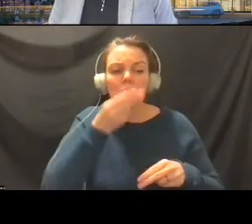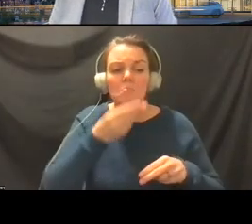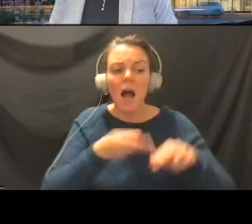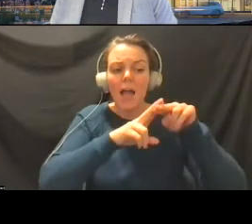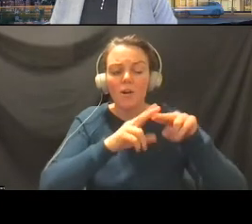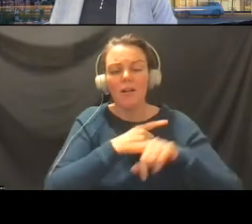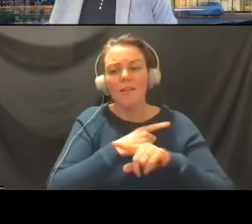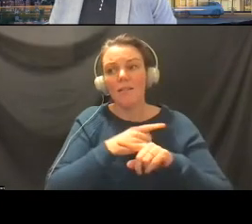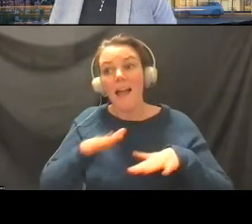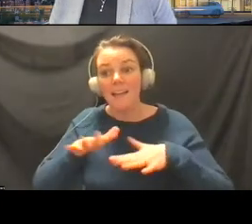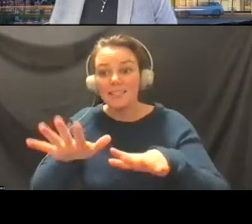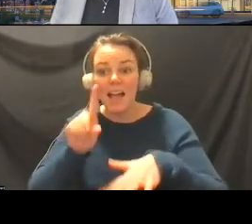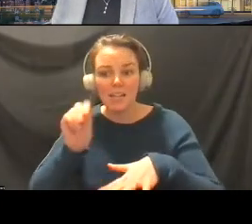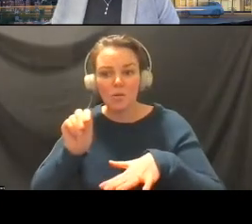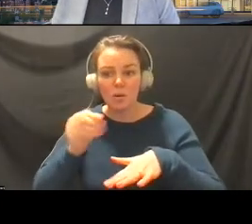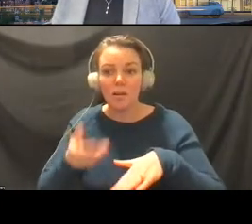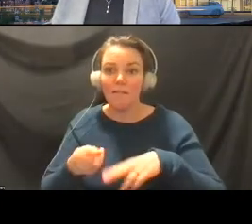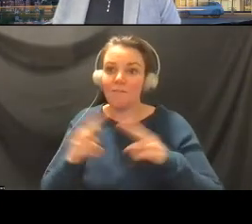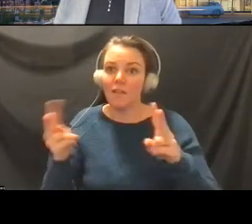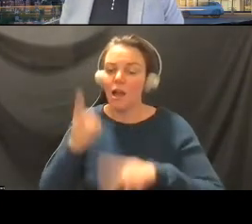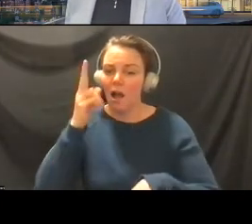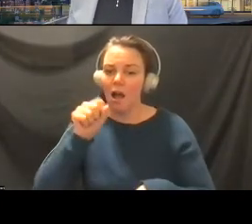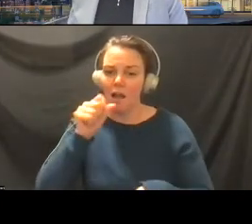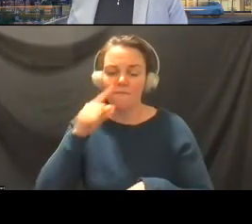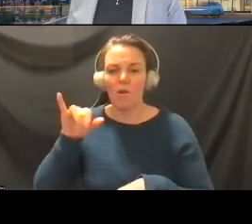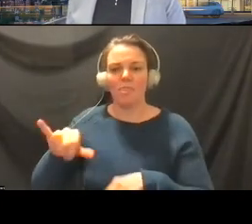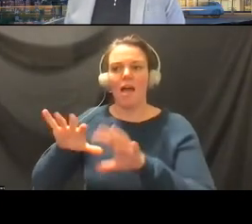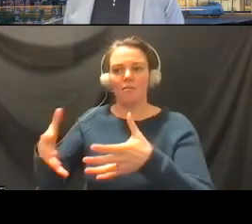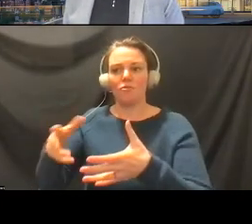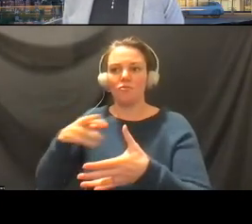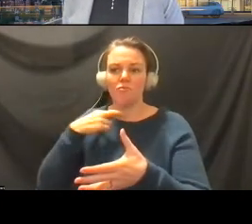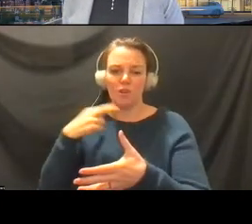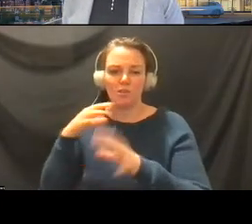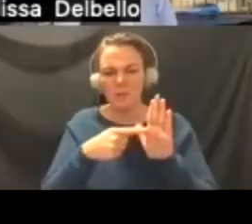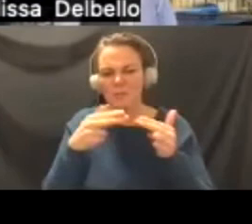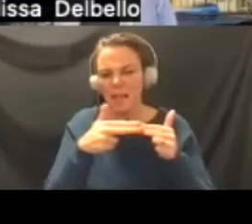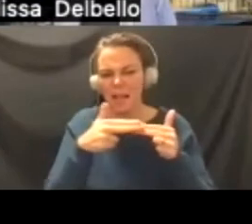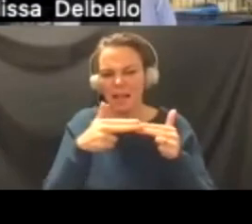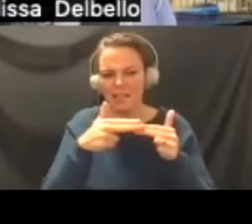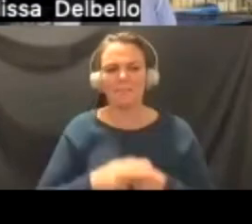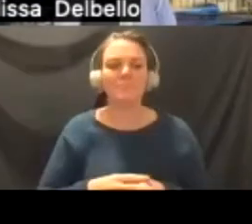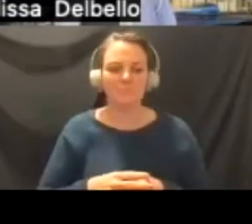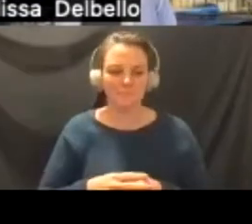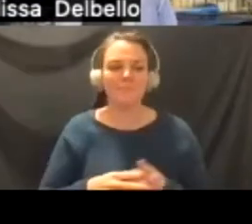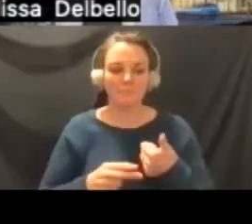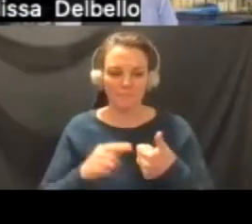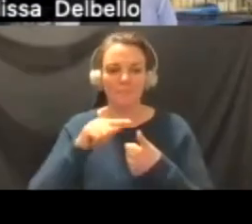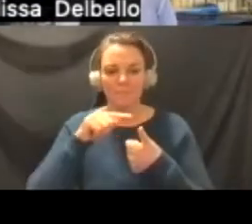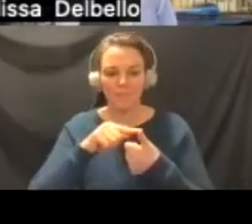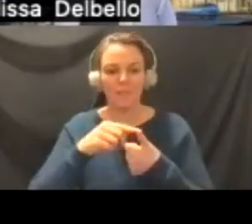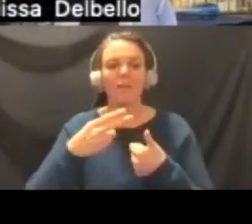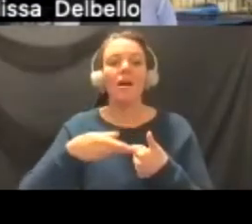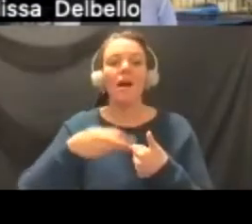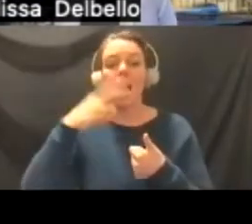And anxiety disorders are very high in this at-risk group as well. Again, the risk factors, the highest